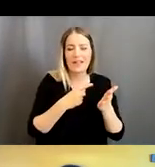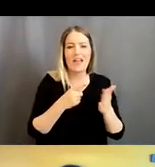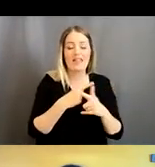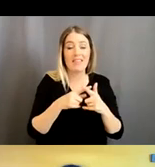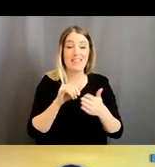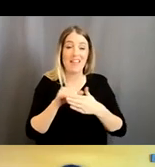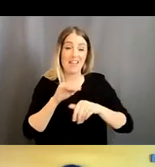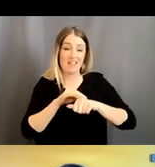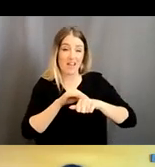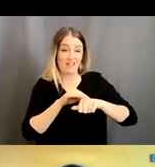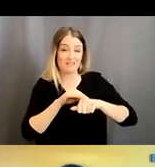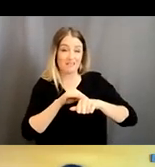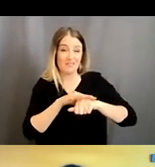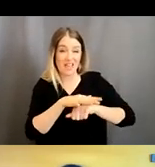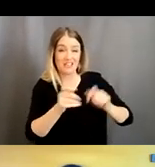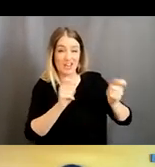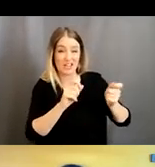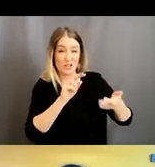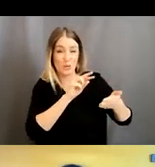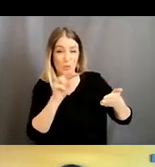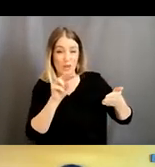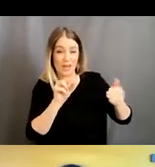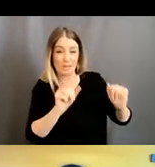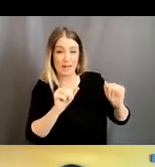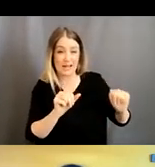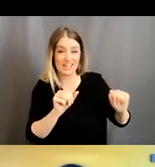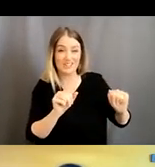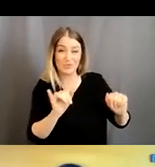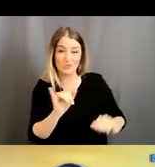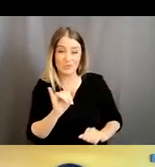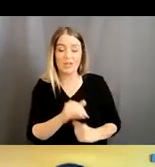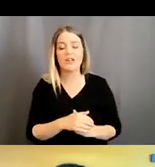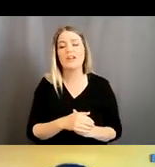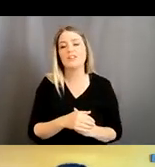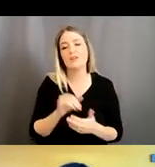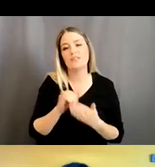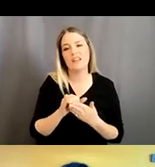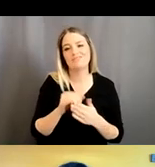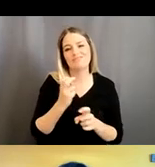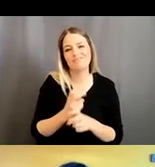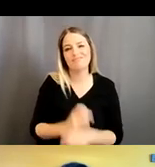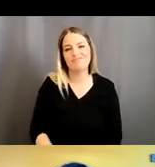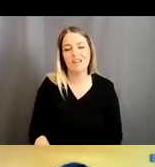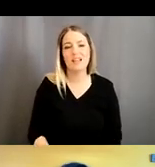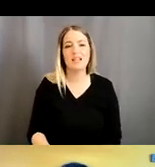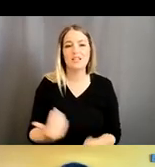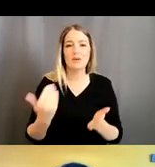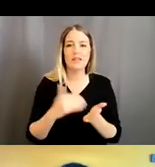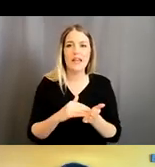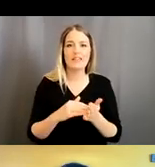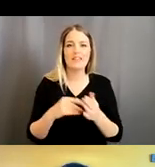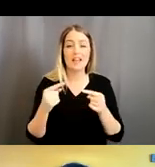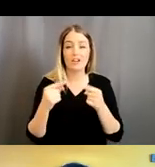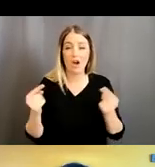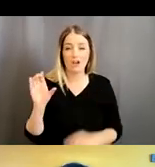affects the readability. Yeah. So, and I think that's hard. So again, it's the